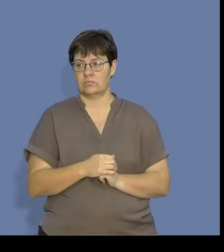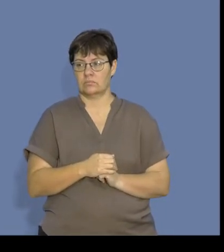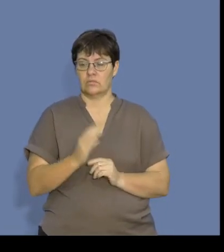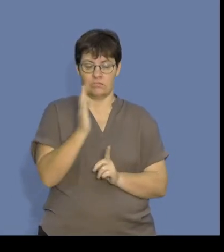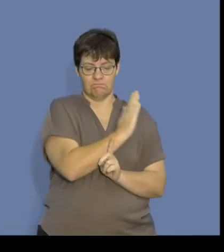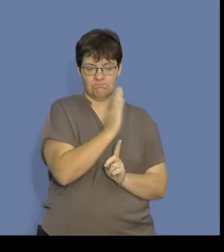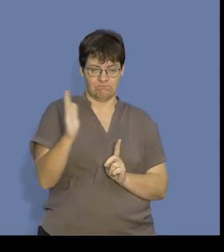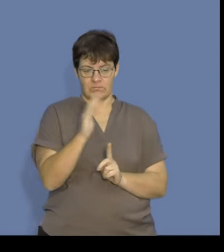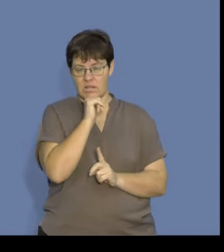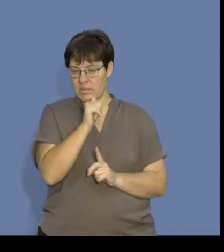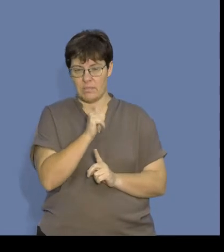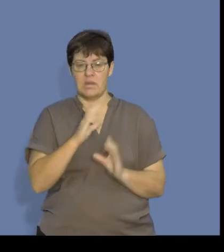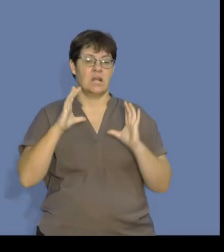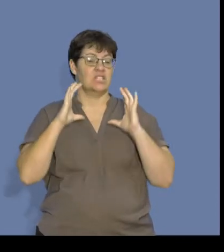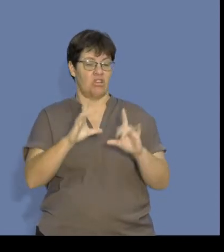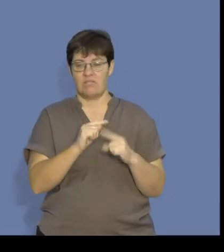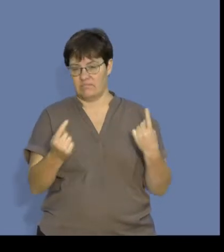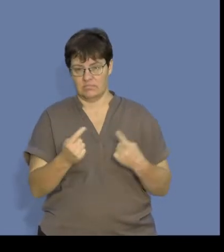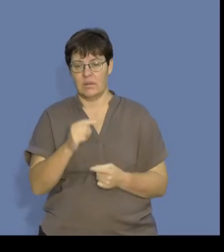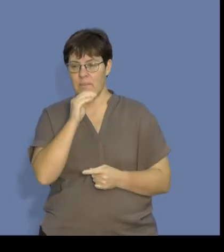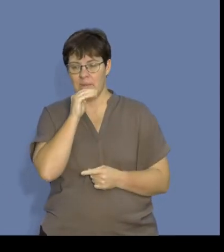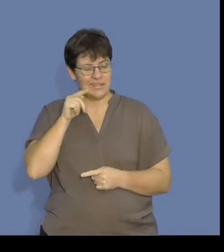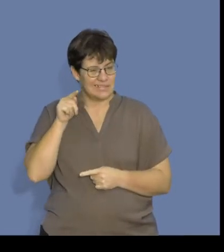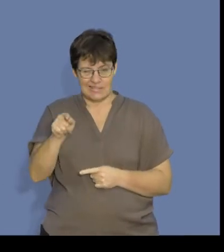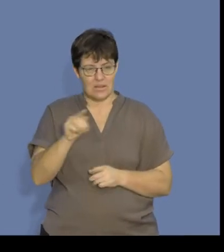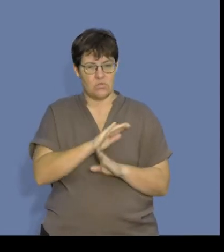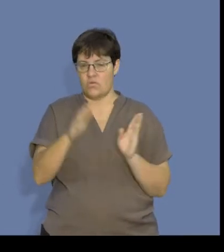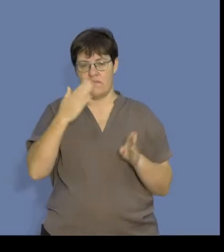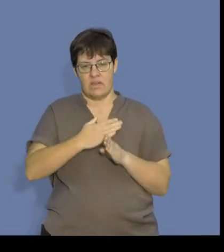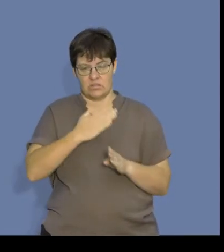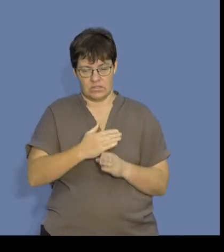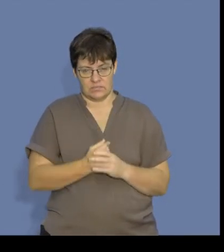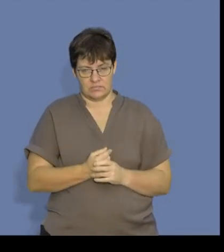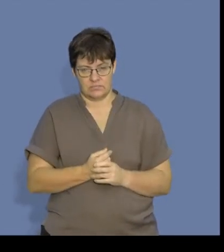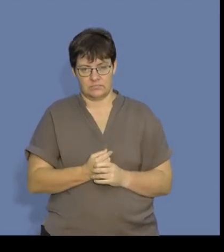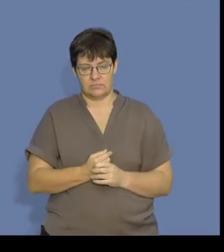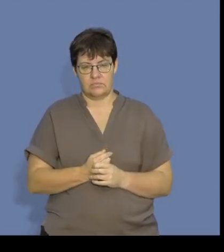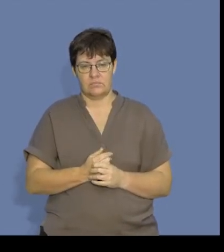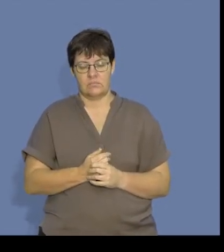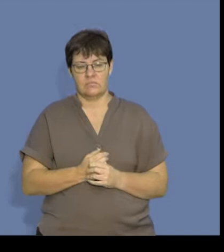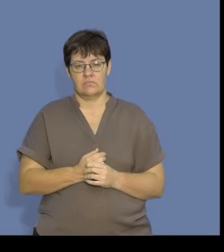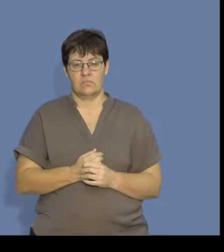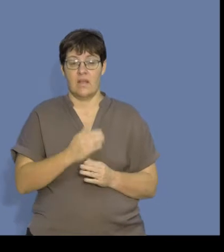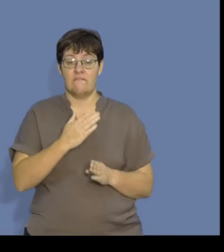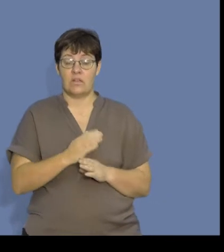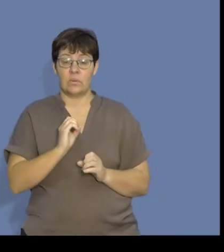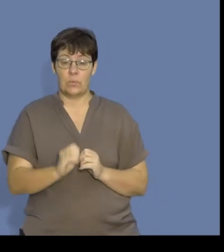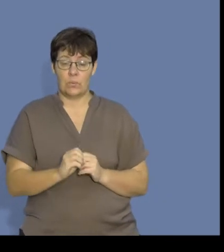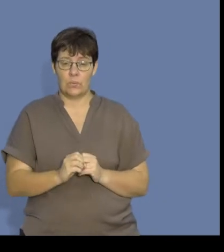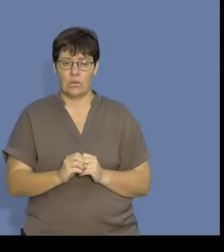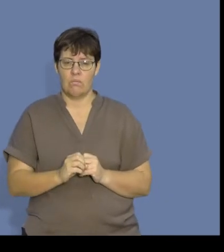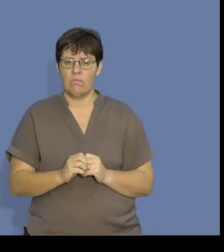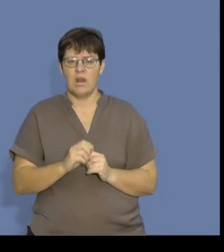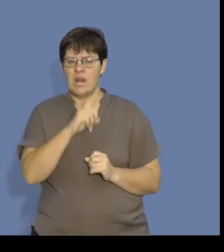2 places. So my conclusion will therefore be it is not a function. Now, when it is